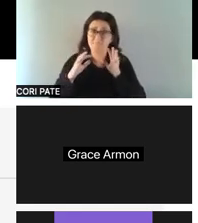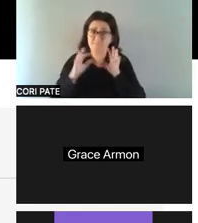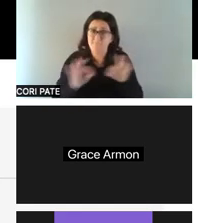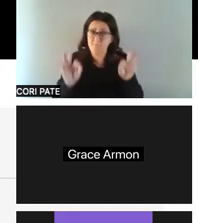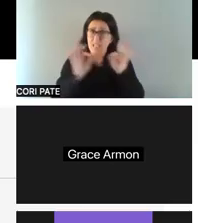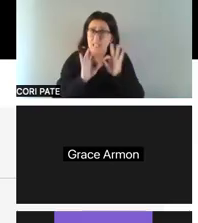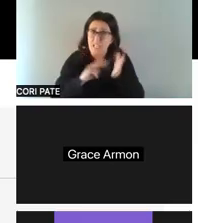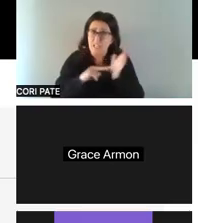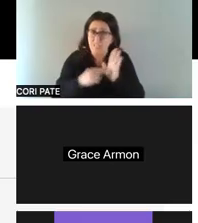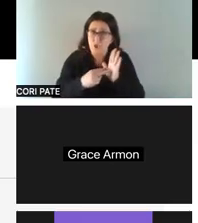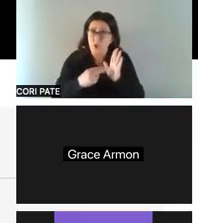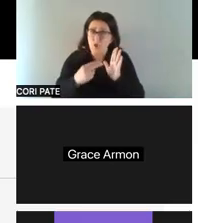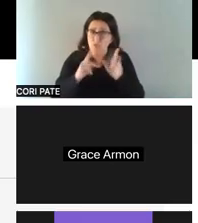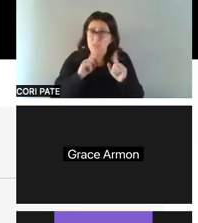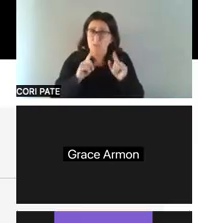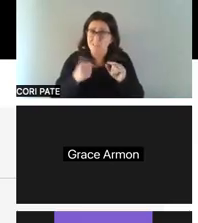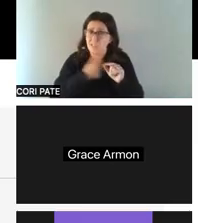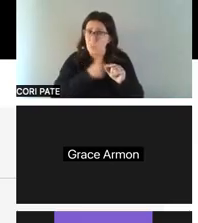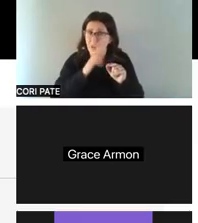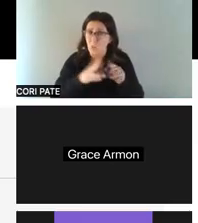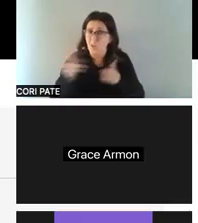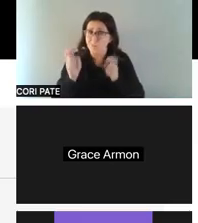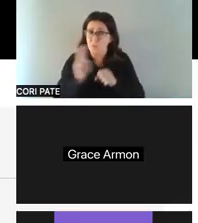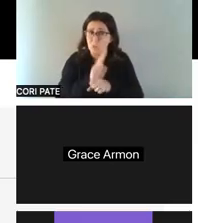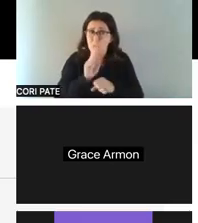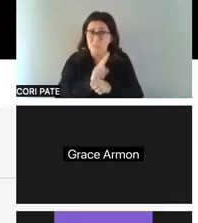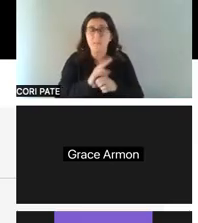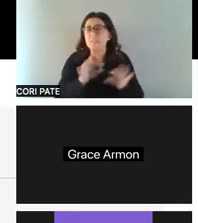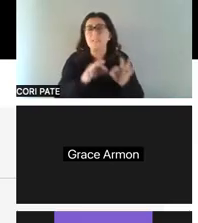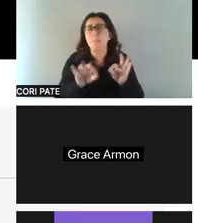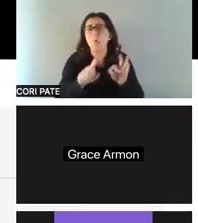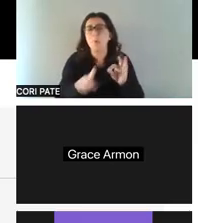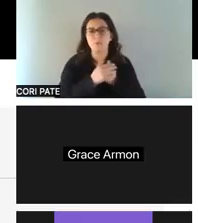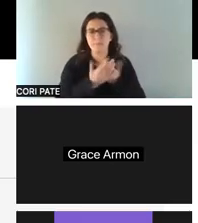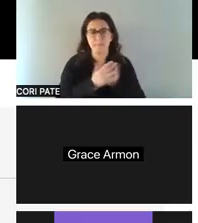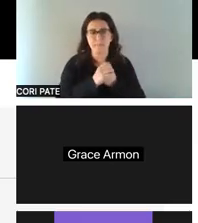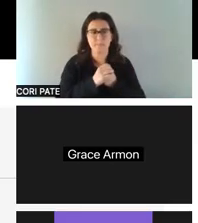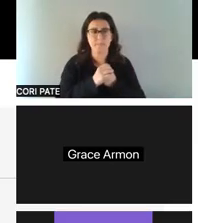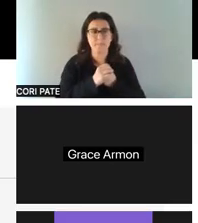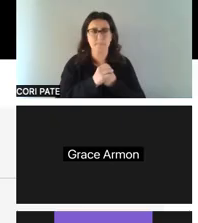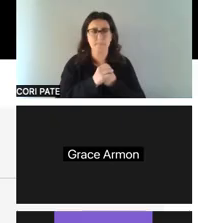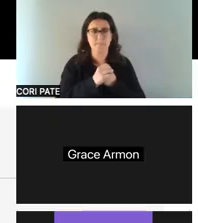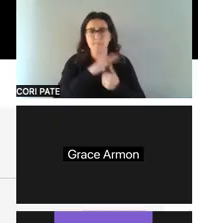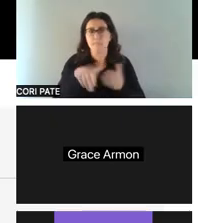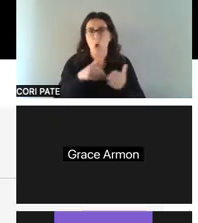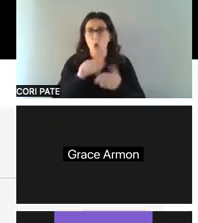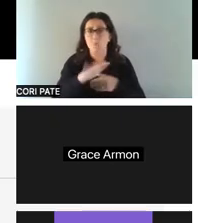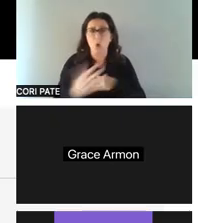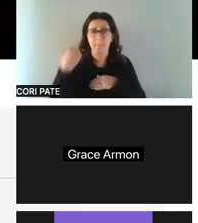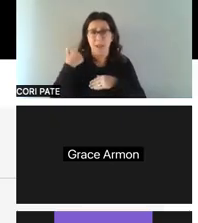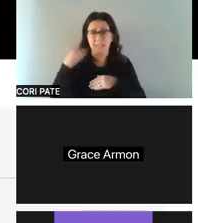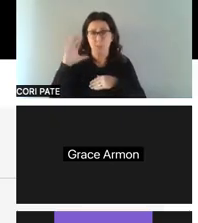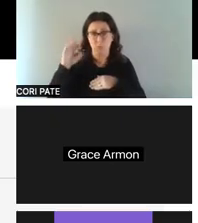the future COPs. Very simple question here. So this encapsulates all the past community of